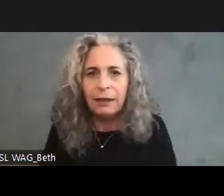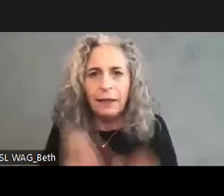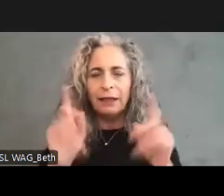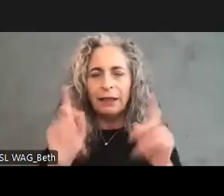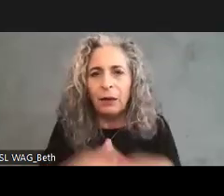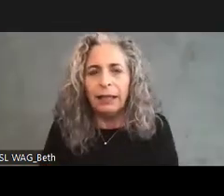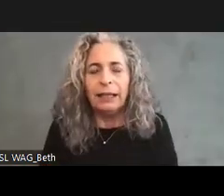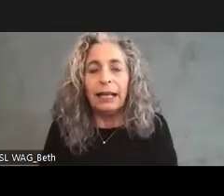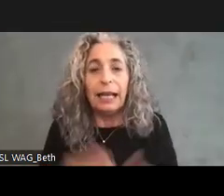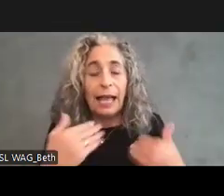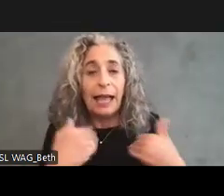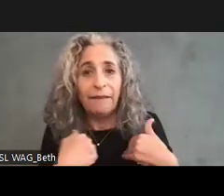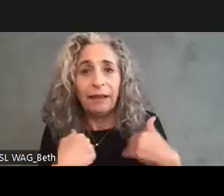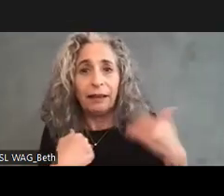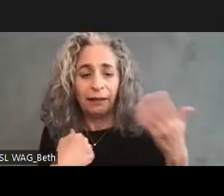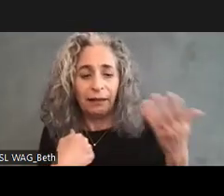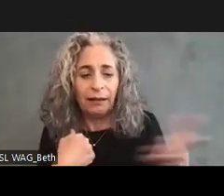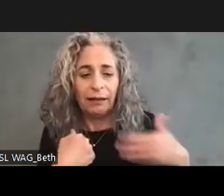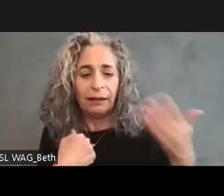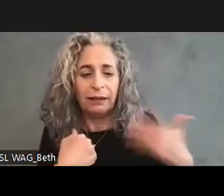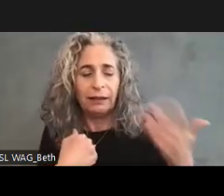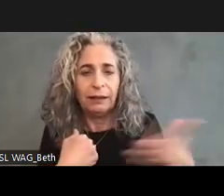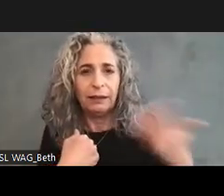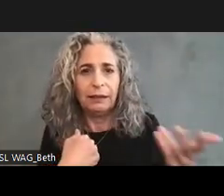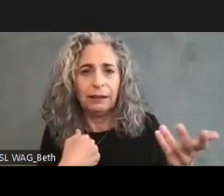Of having, where was I?